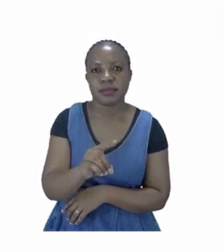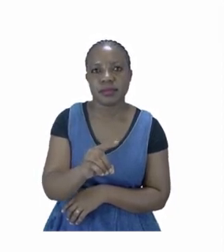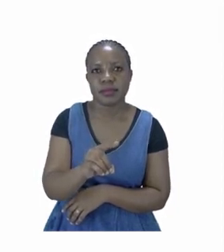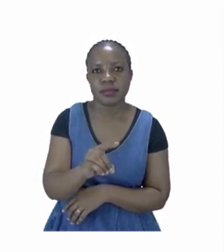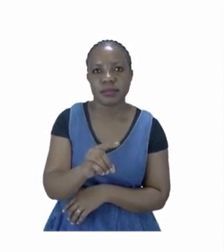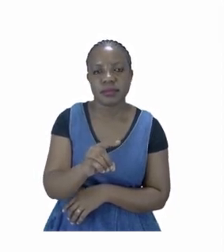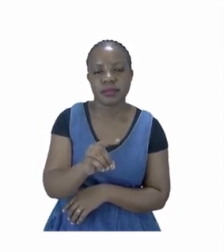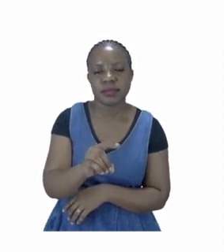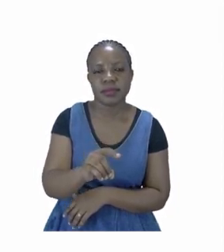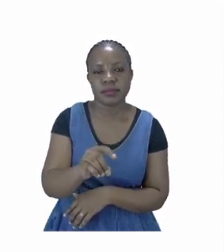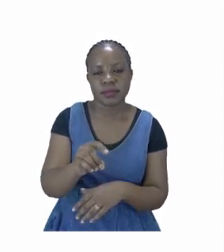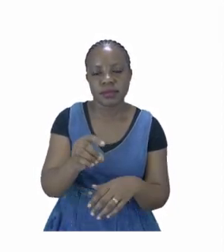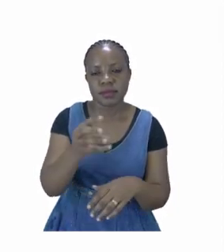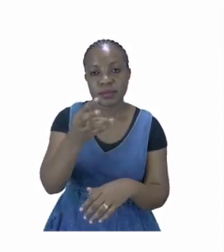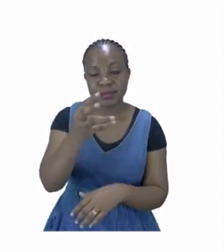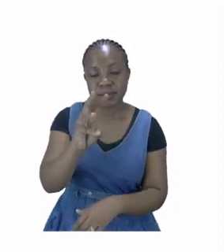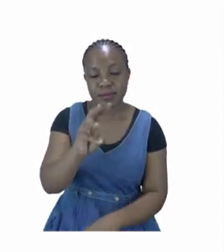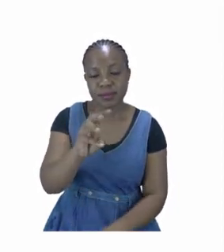splosh,